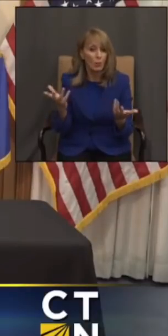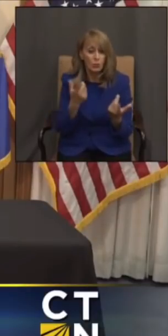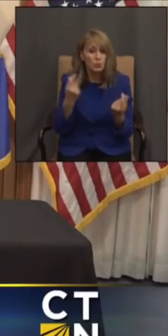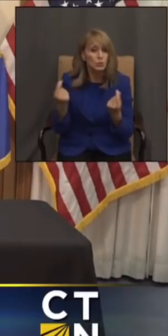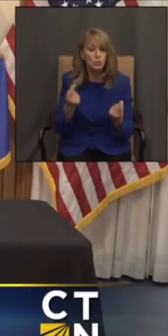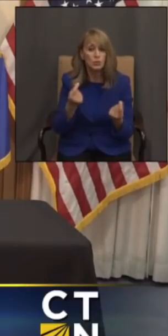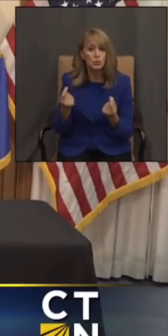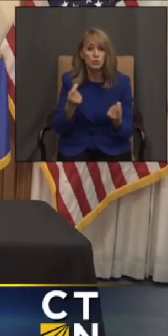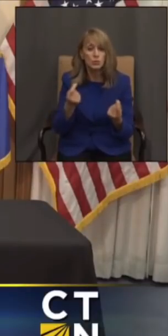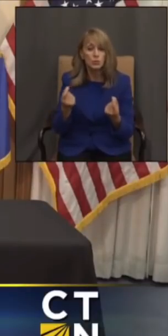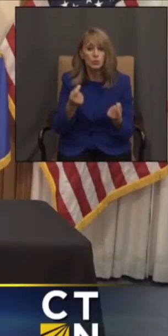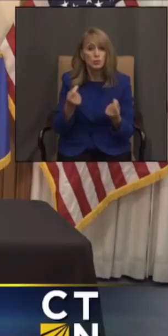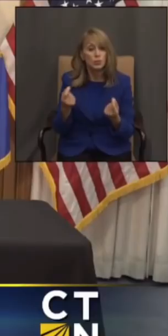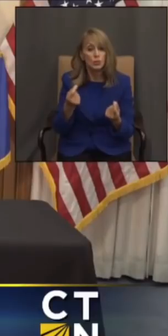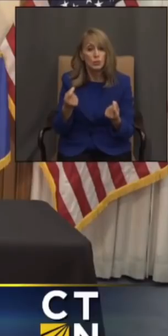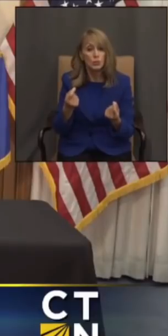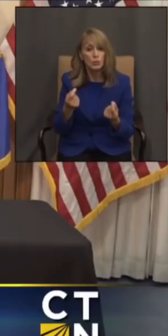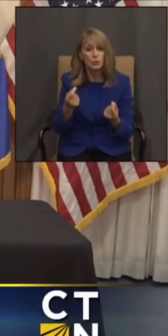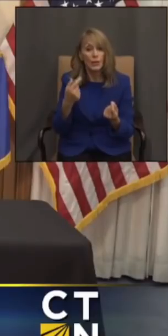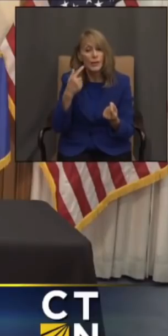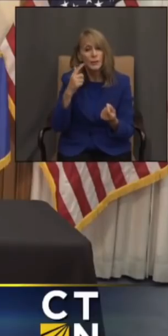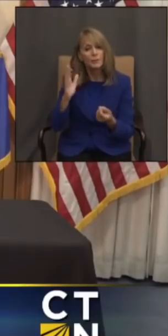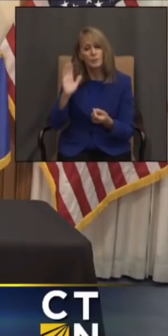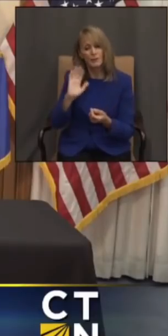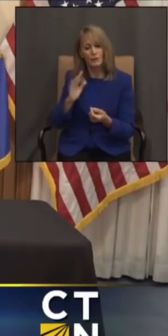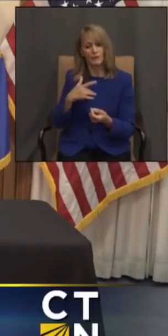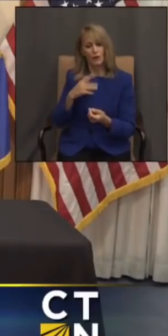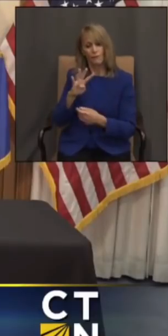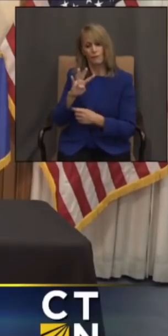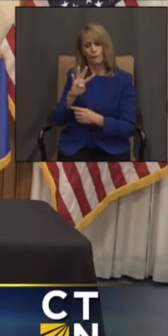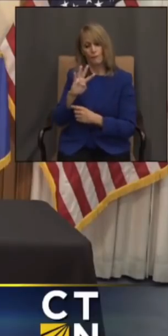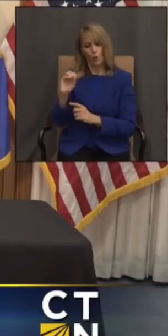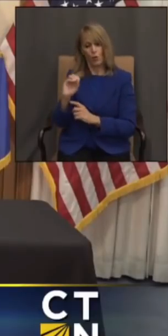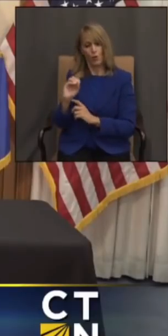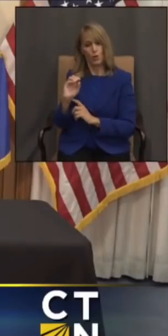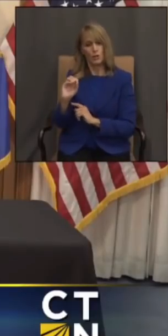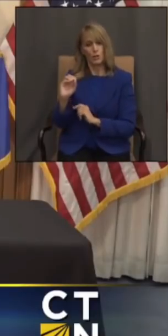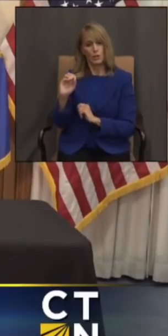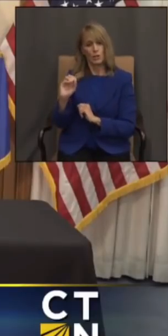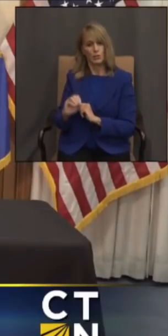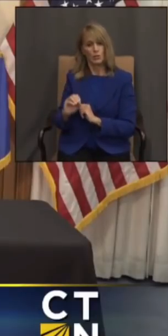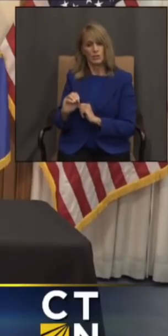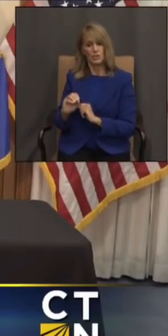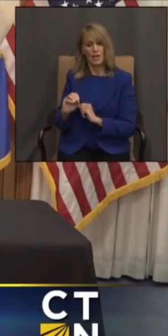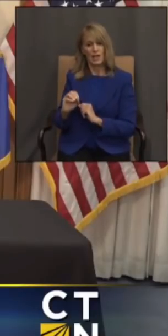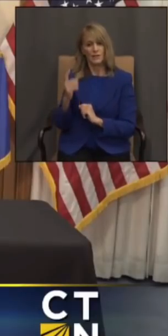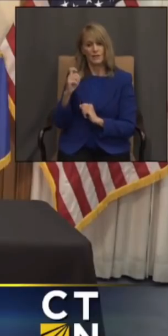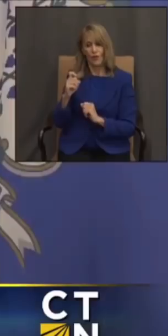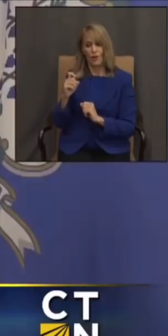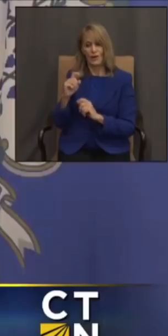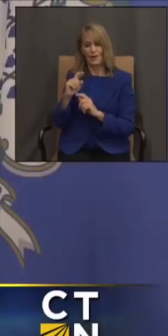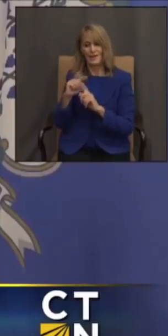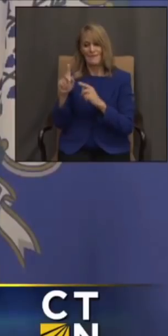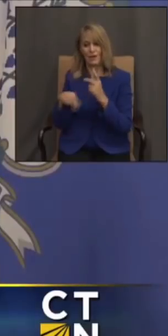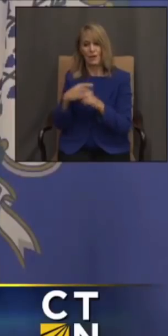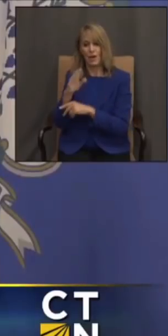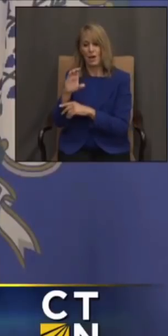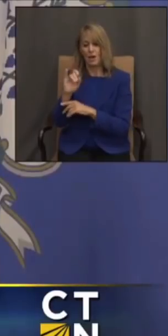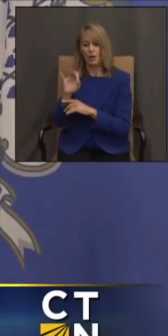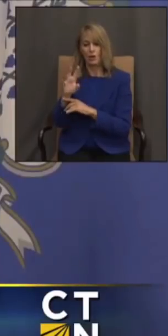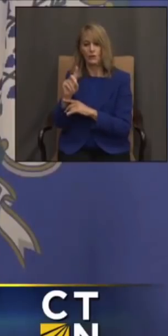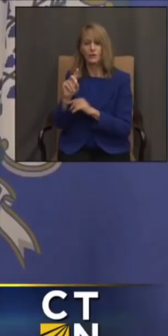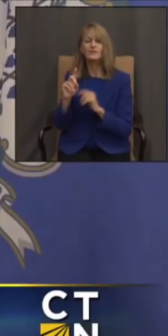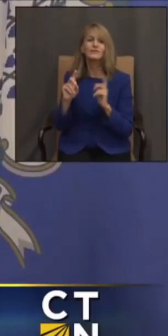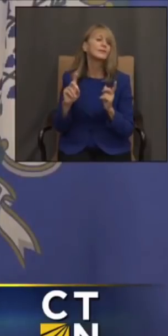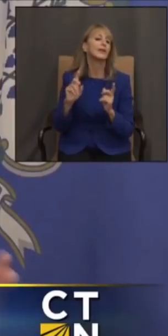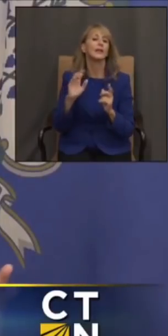of, I think it was last time, I think it was 40% of cases were these variants? Or yeah, it could be as high as 50% now, Paul.